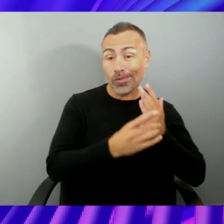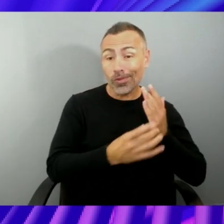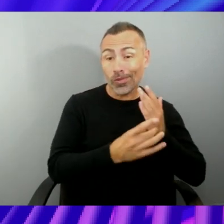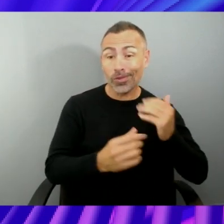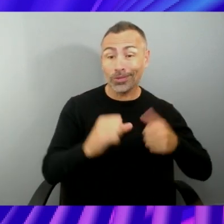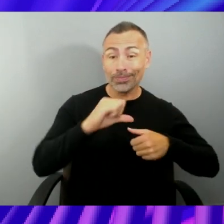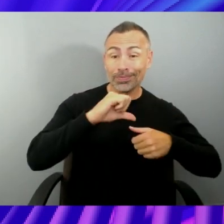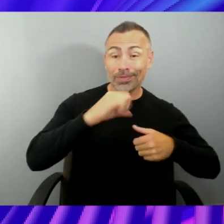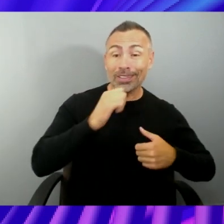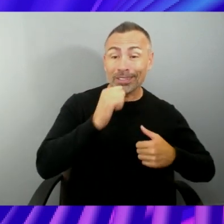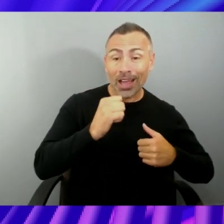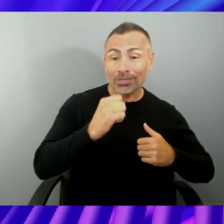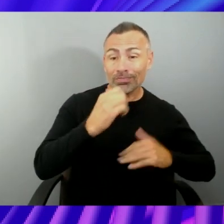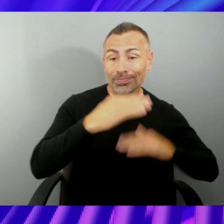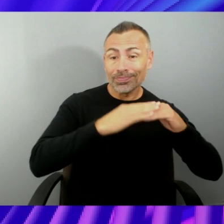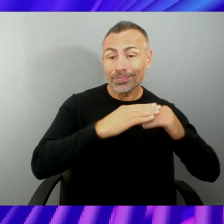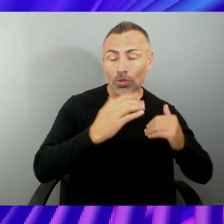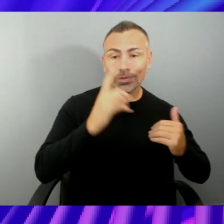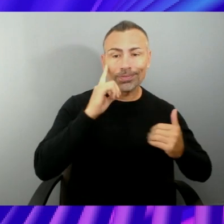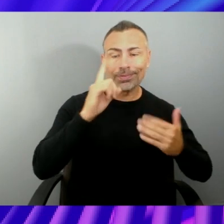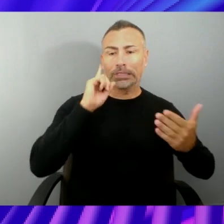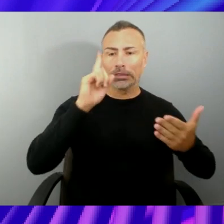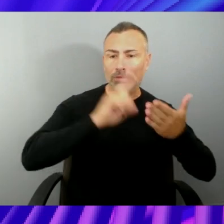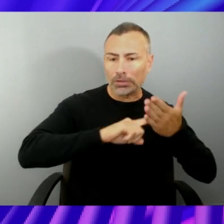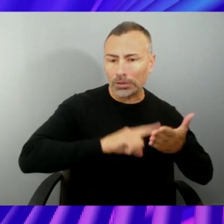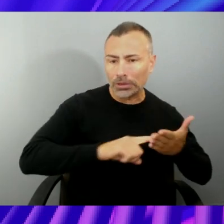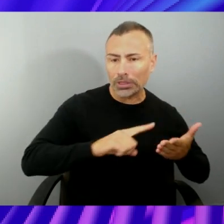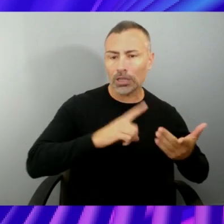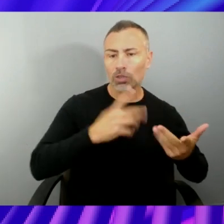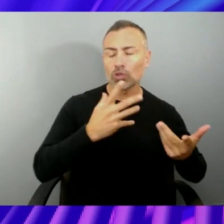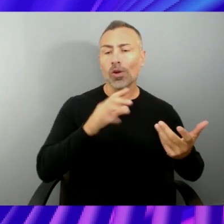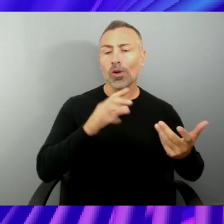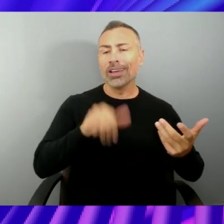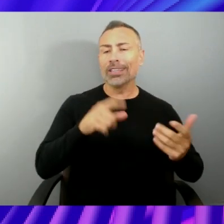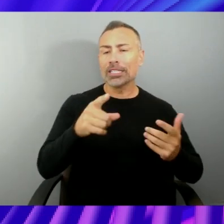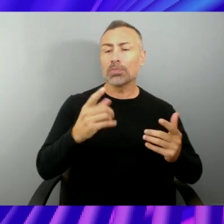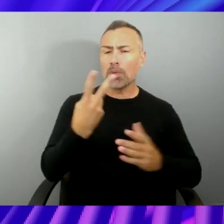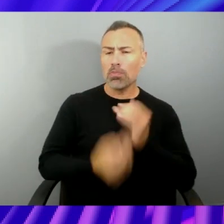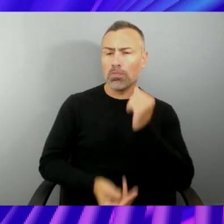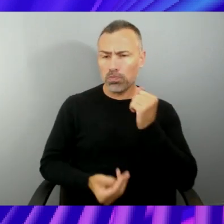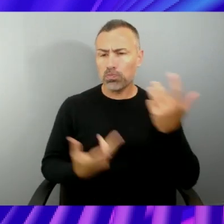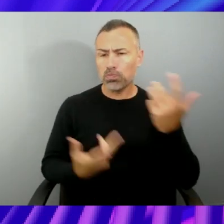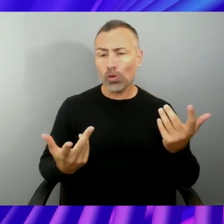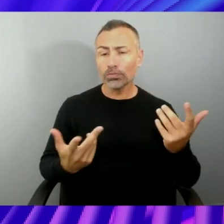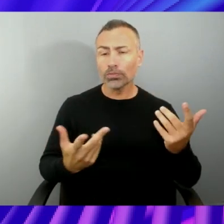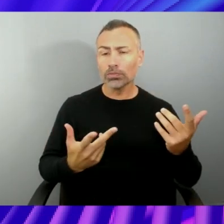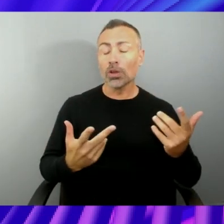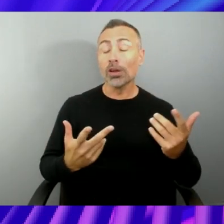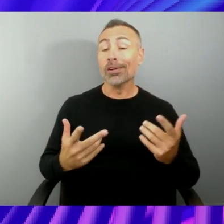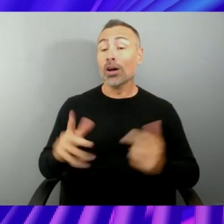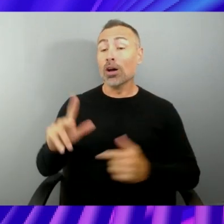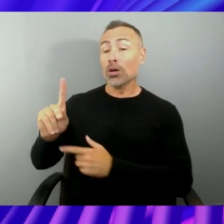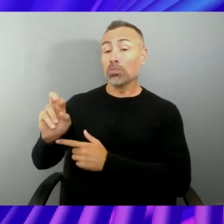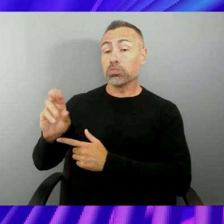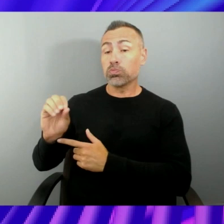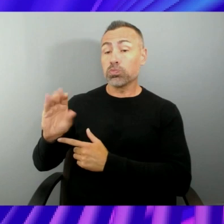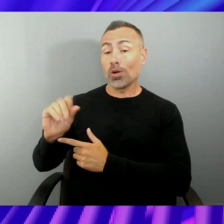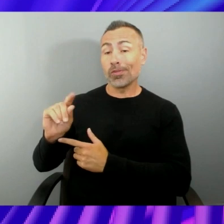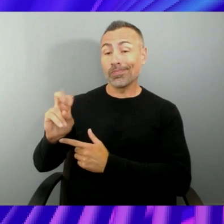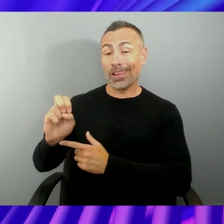that proactive approach to observability, not just the reactive, where you know something has gone wrong because your monitoring systems are saying